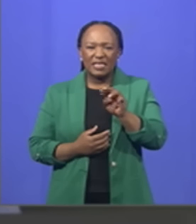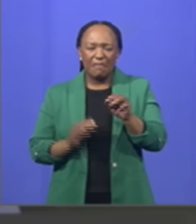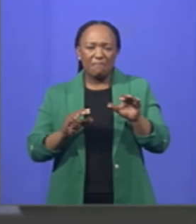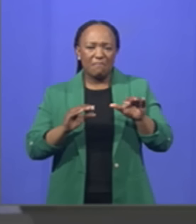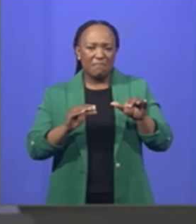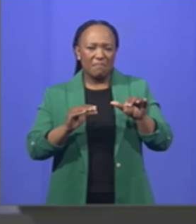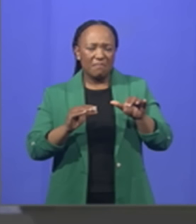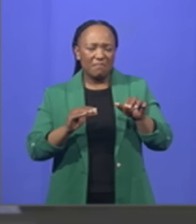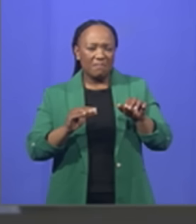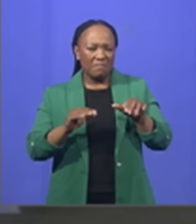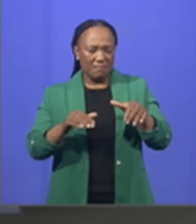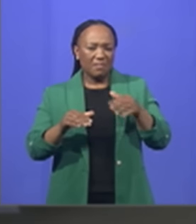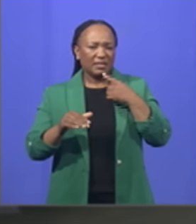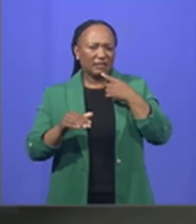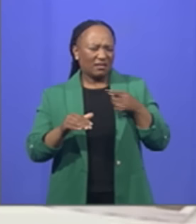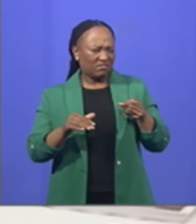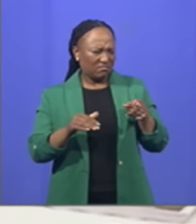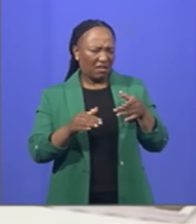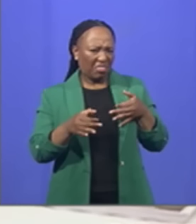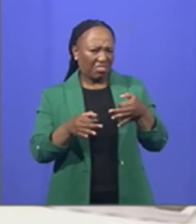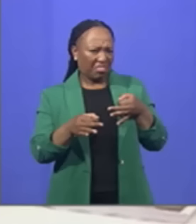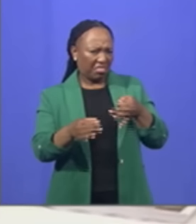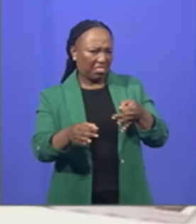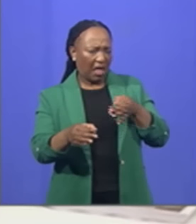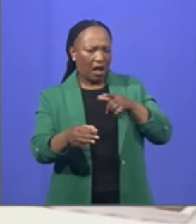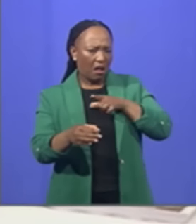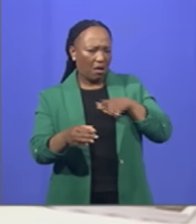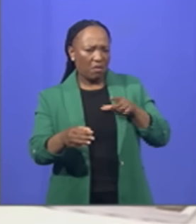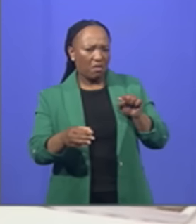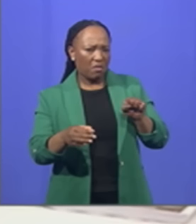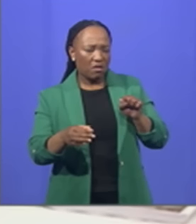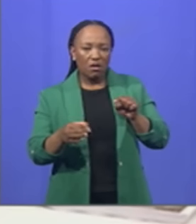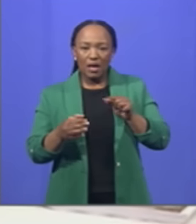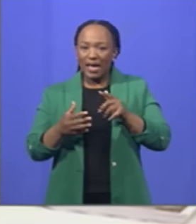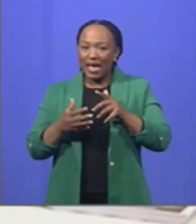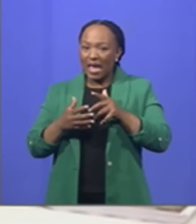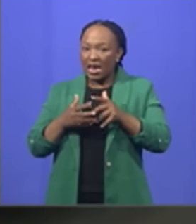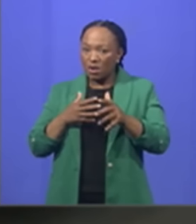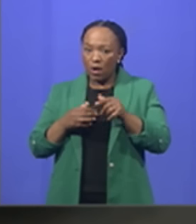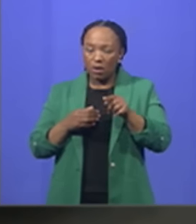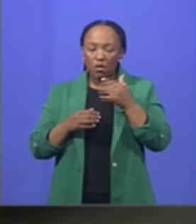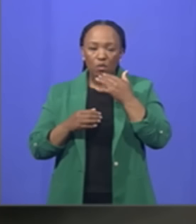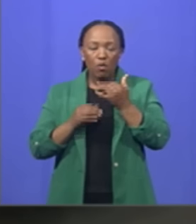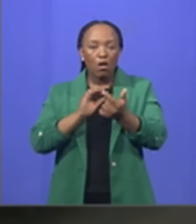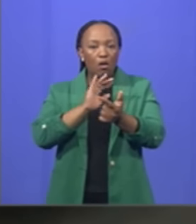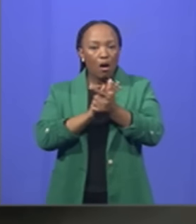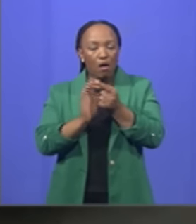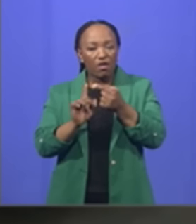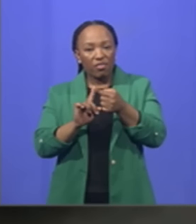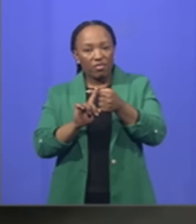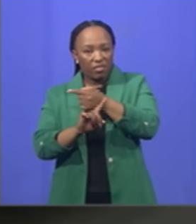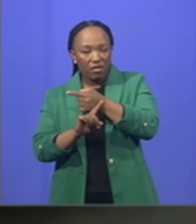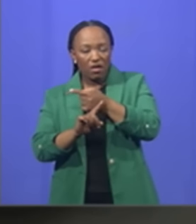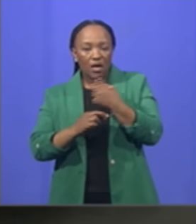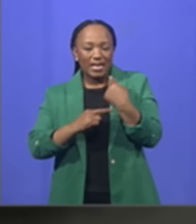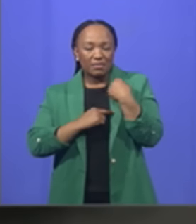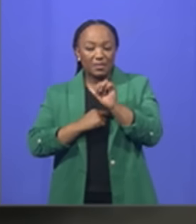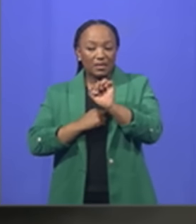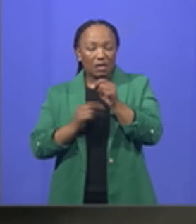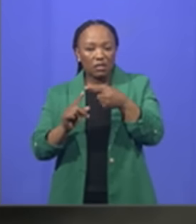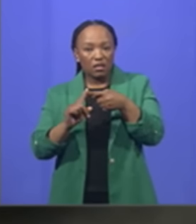fao go tšere lebaka le le telele kudu. O gateletše gore mang le mang yo a ka hwetšago a tshetše molao le maikarabelo a gago a molaotheo